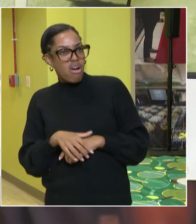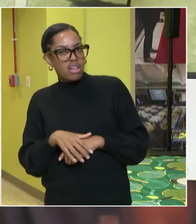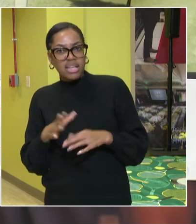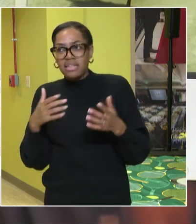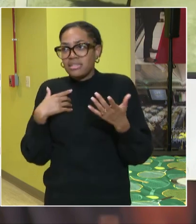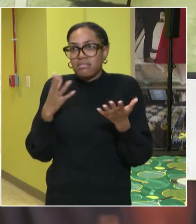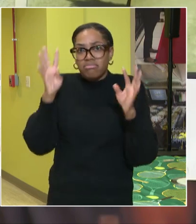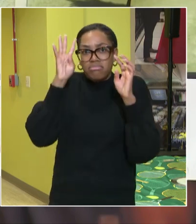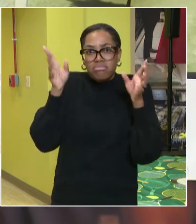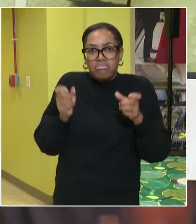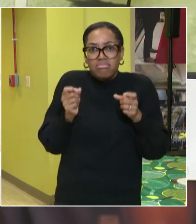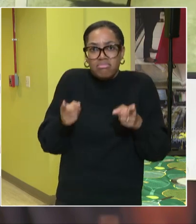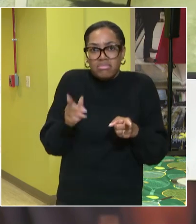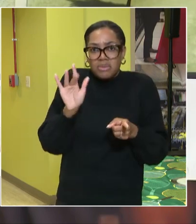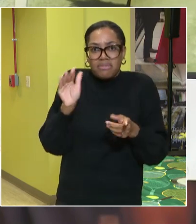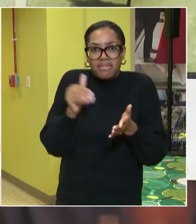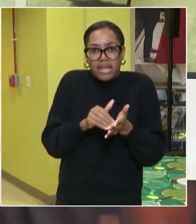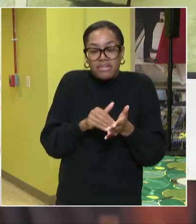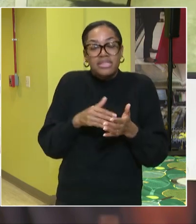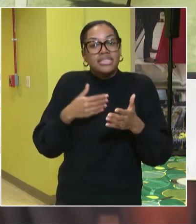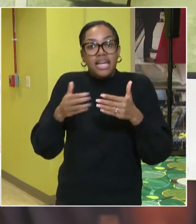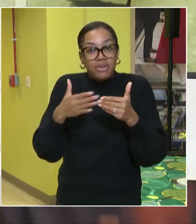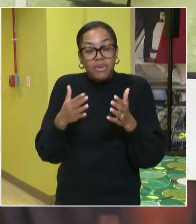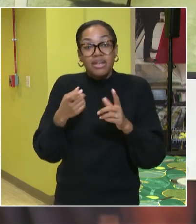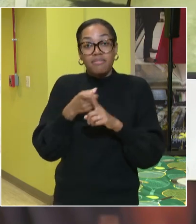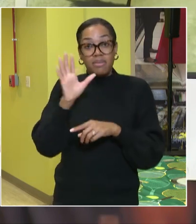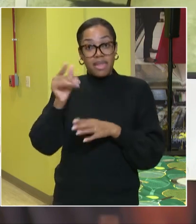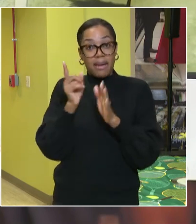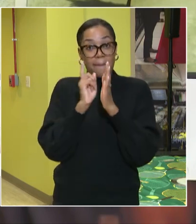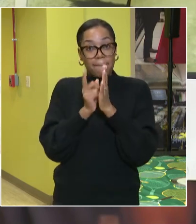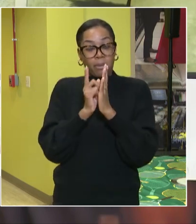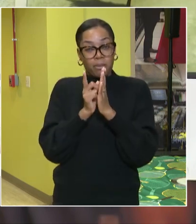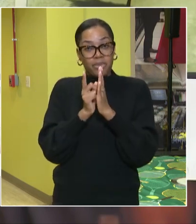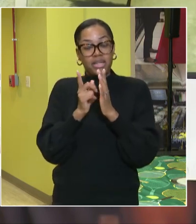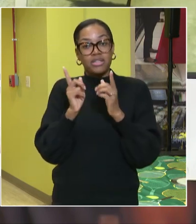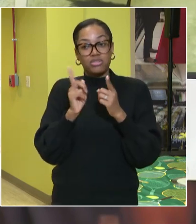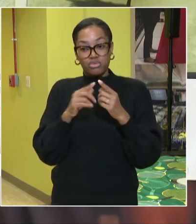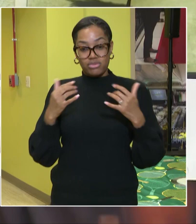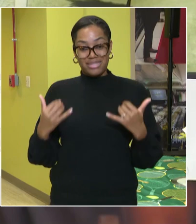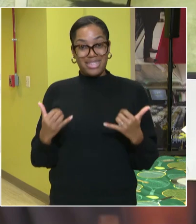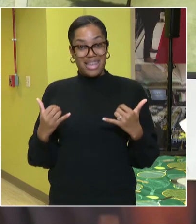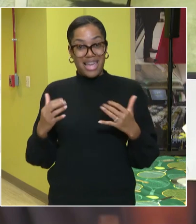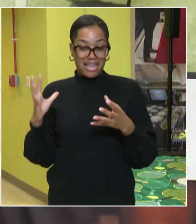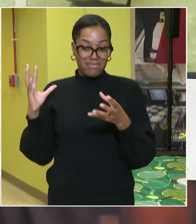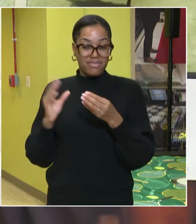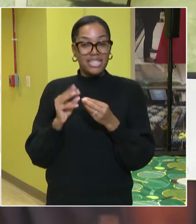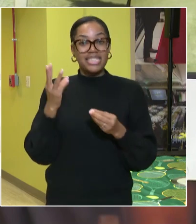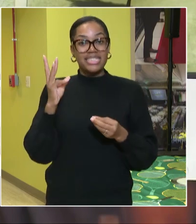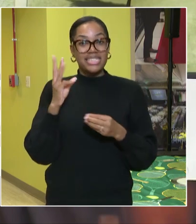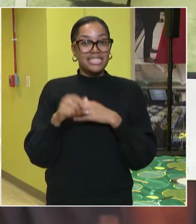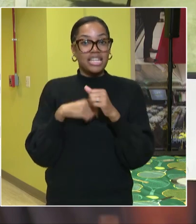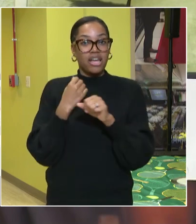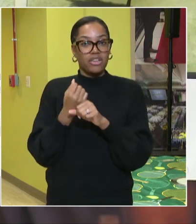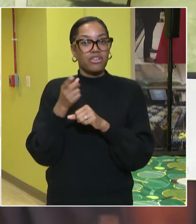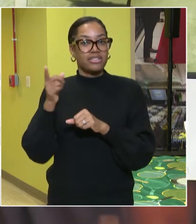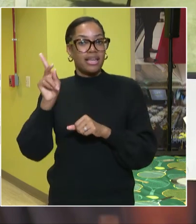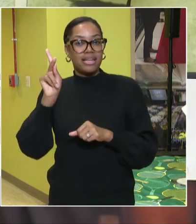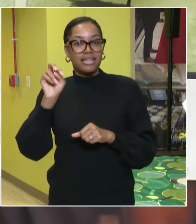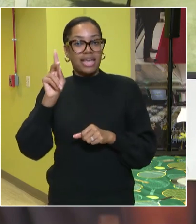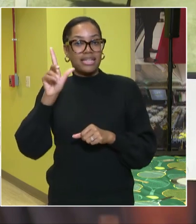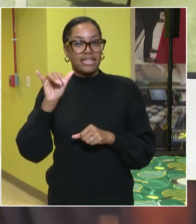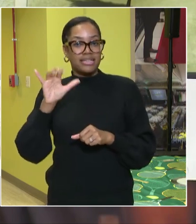could come up with. From that to today, for the last 16 years, we've been at the Kennedy Center, thanks to Reggie Van